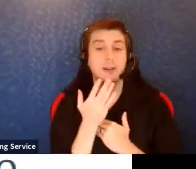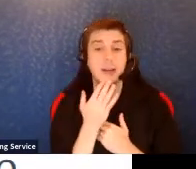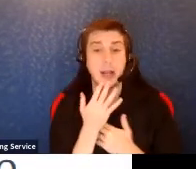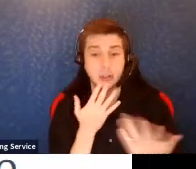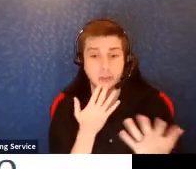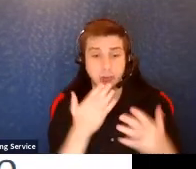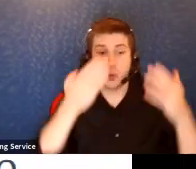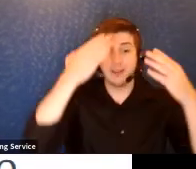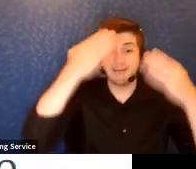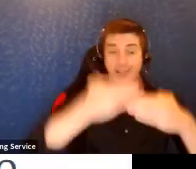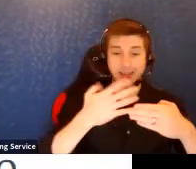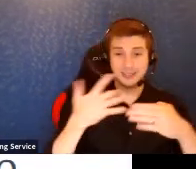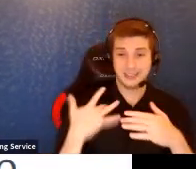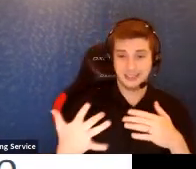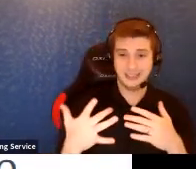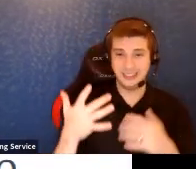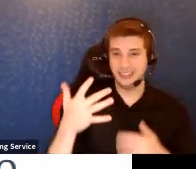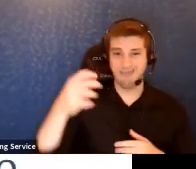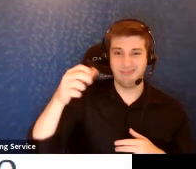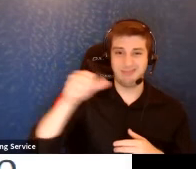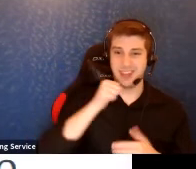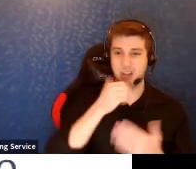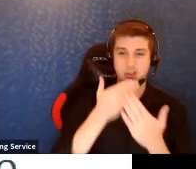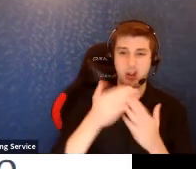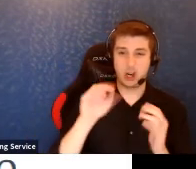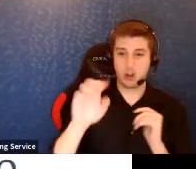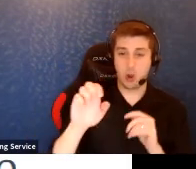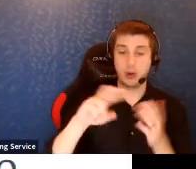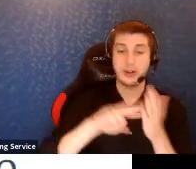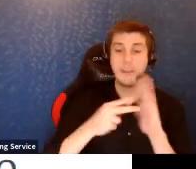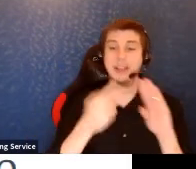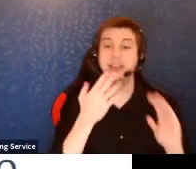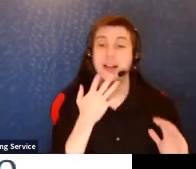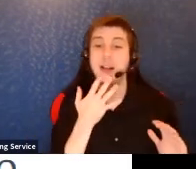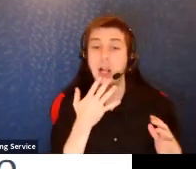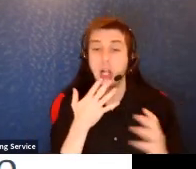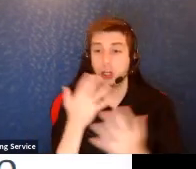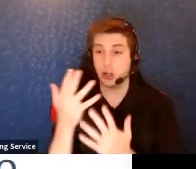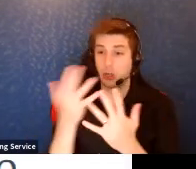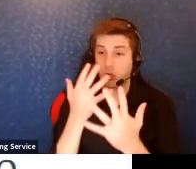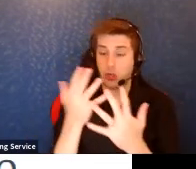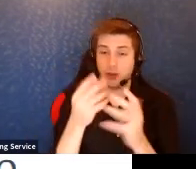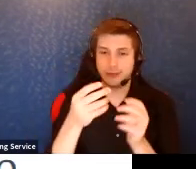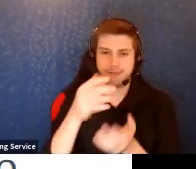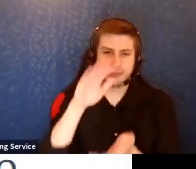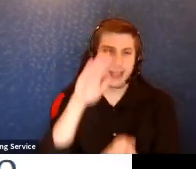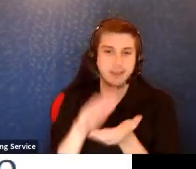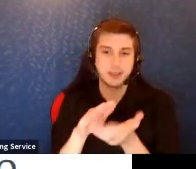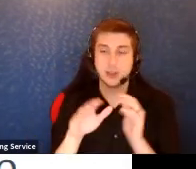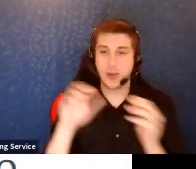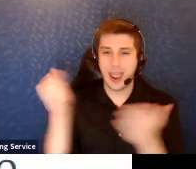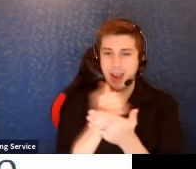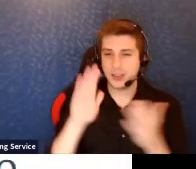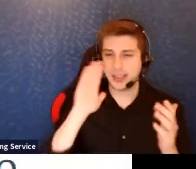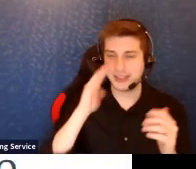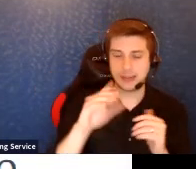a night sensitivity with the cones, our color saturation is reduced. Everything is going to look somewhat dimmed or